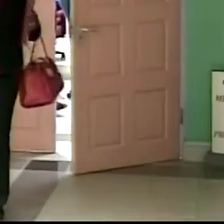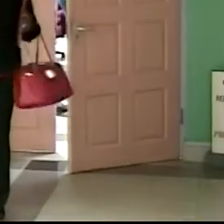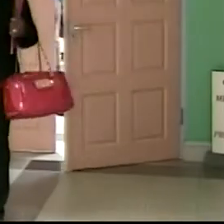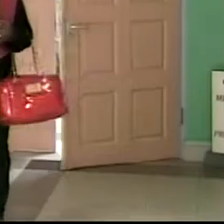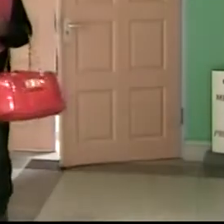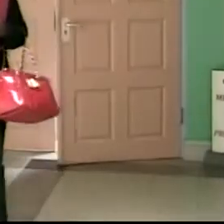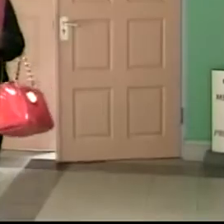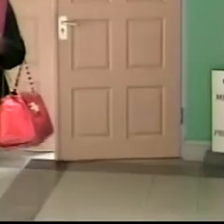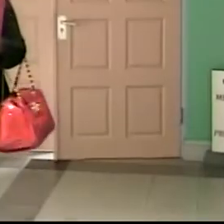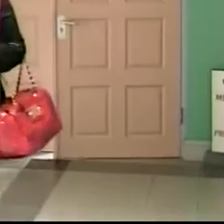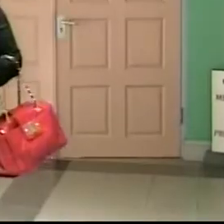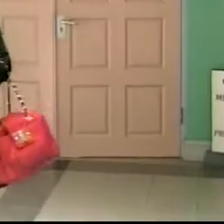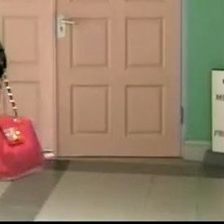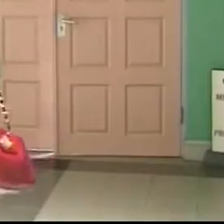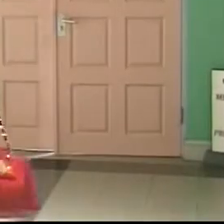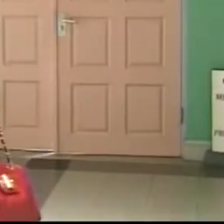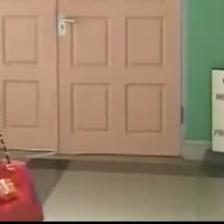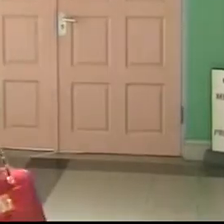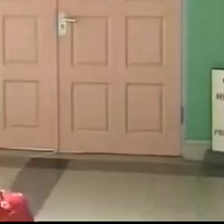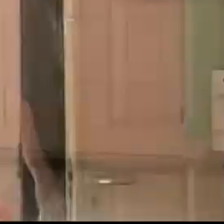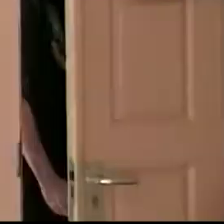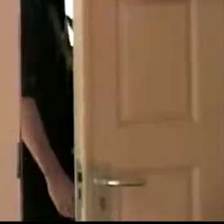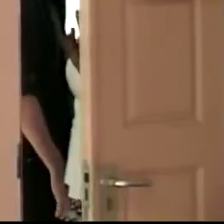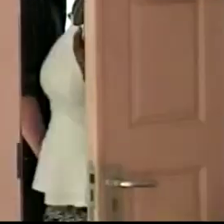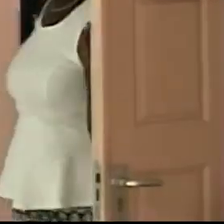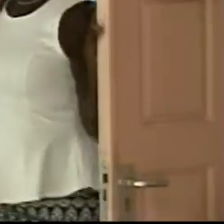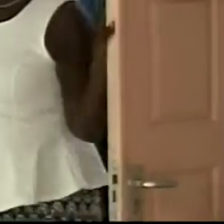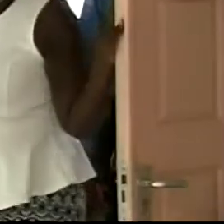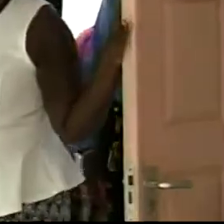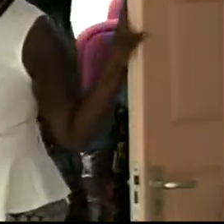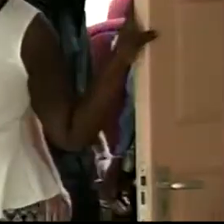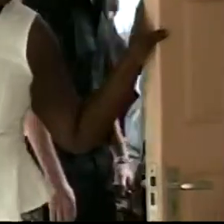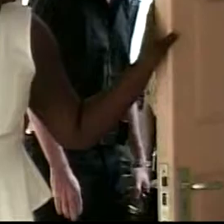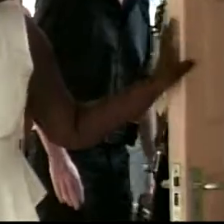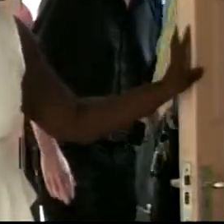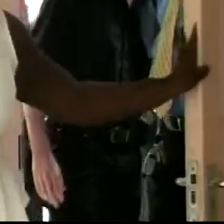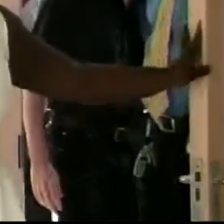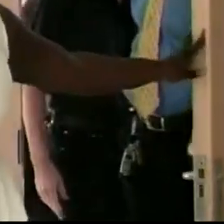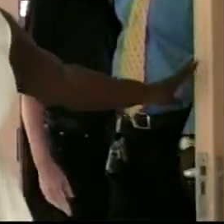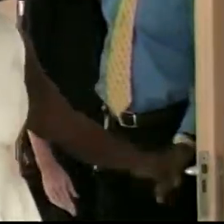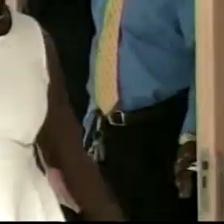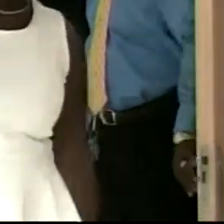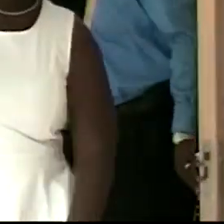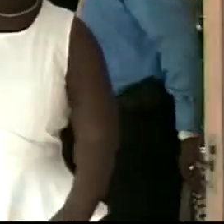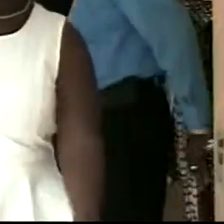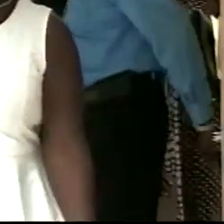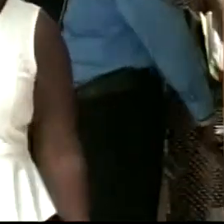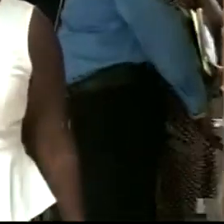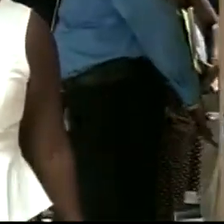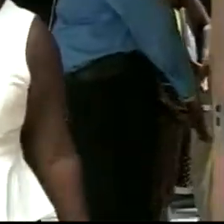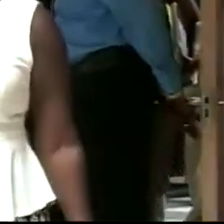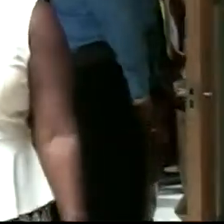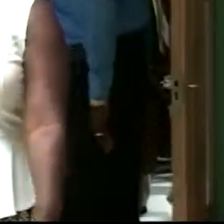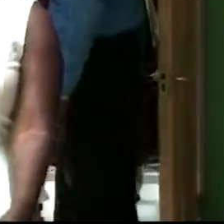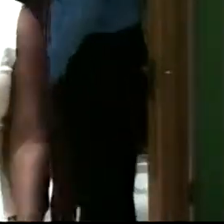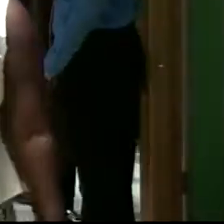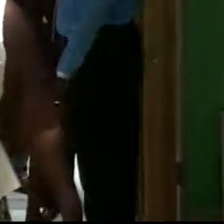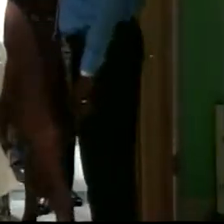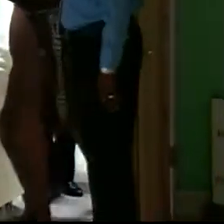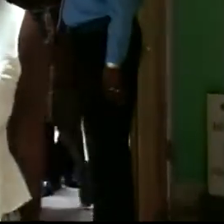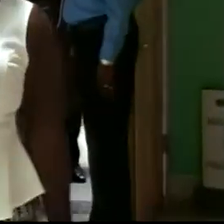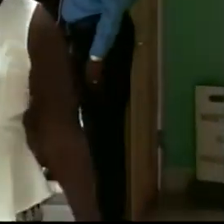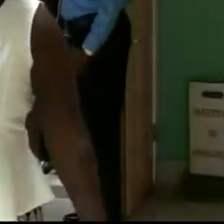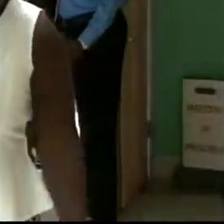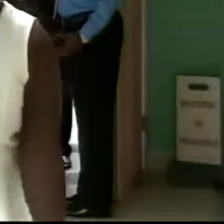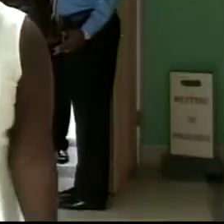Vincent Burnett. Issues of contention include contracts for part-time tutors and possible layoffs. Outgoing General Secretary of the